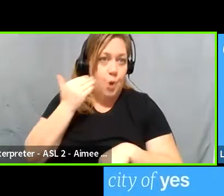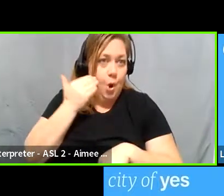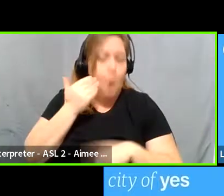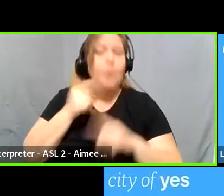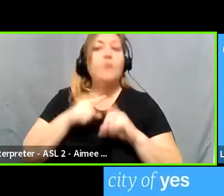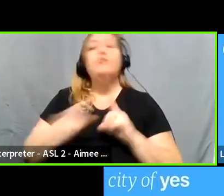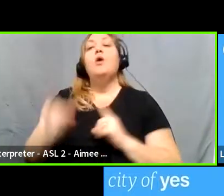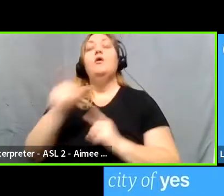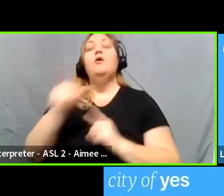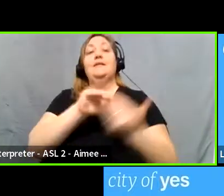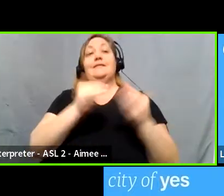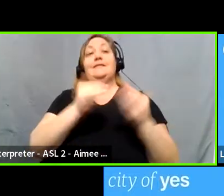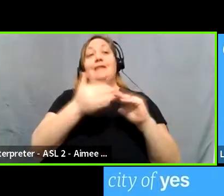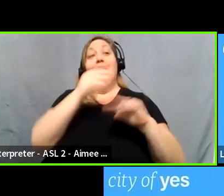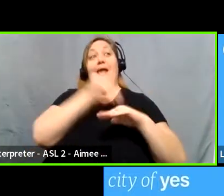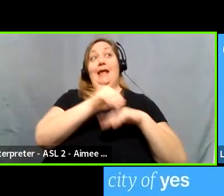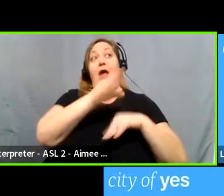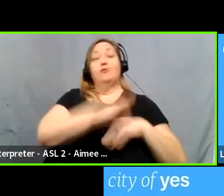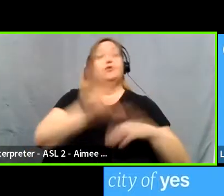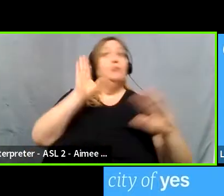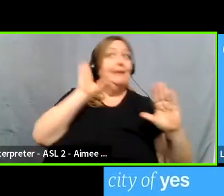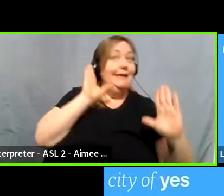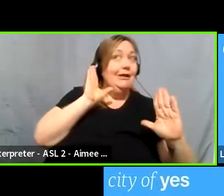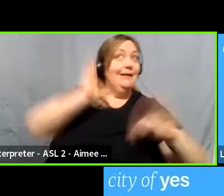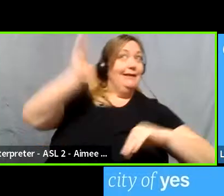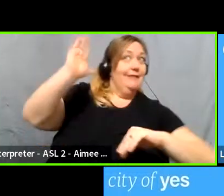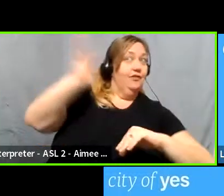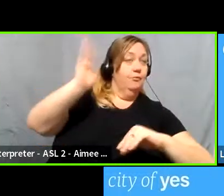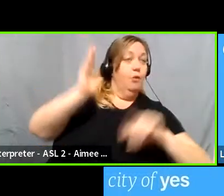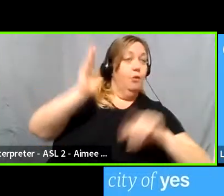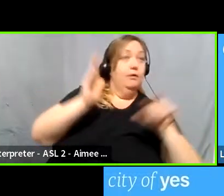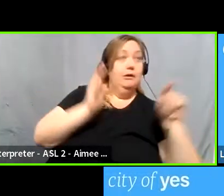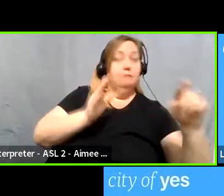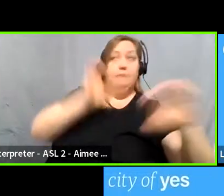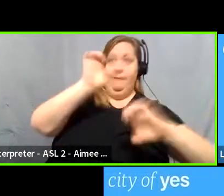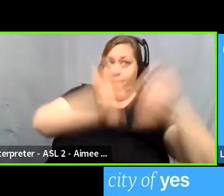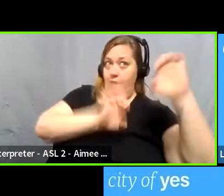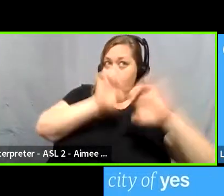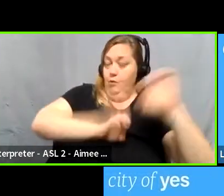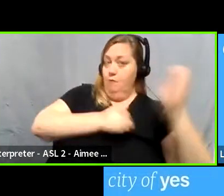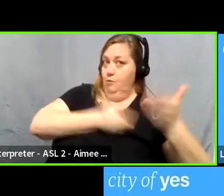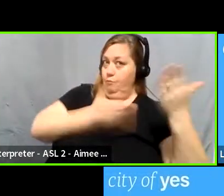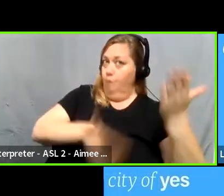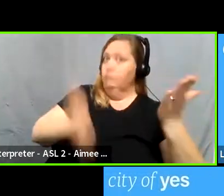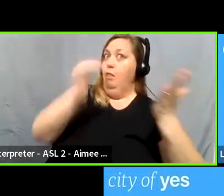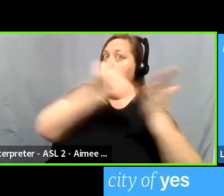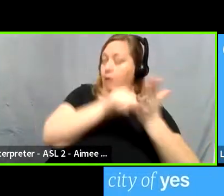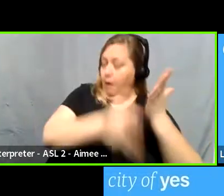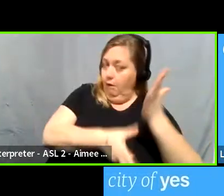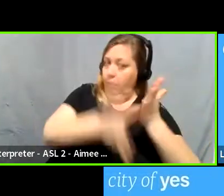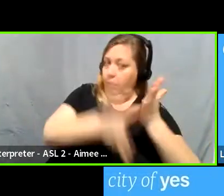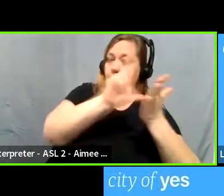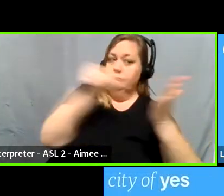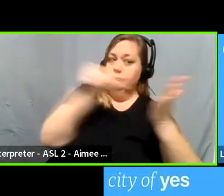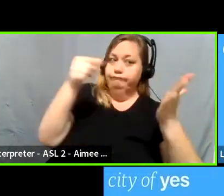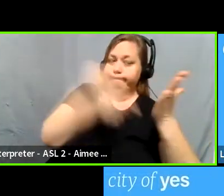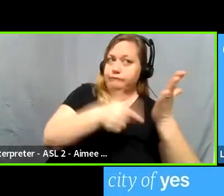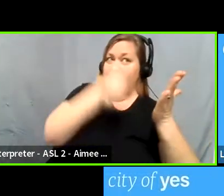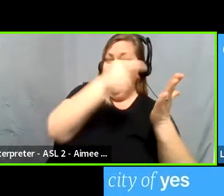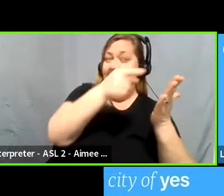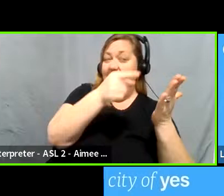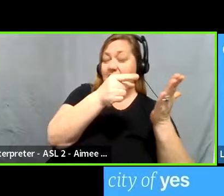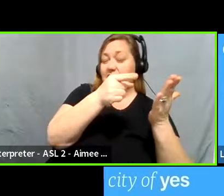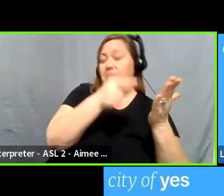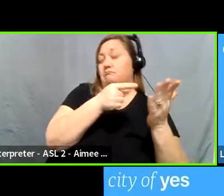so the city council will hear the testimony, um, and evaluate the proposal again. Um, and at that stage, um,